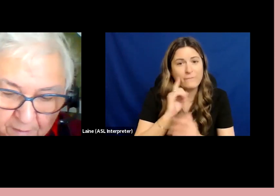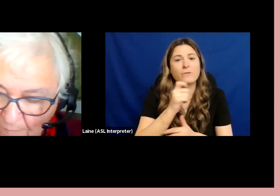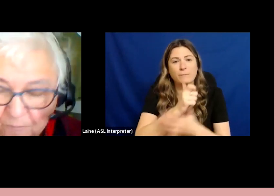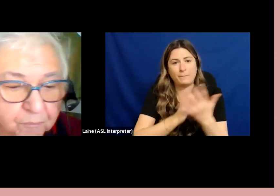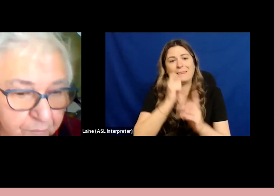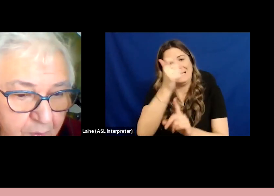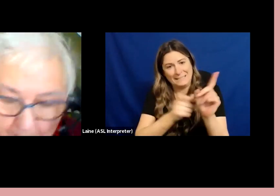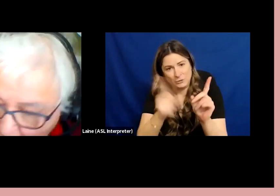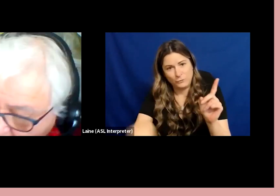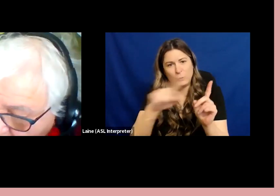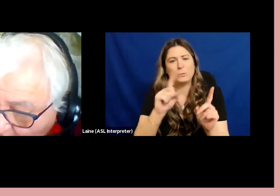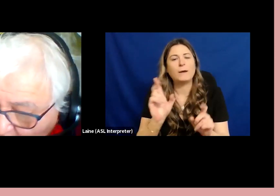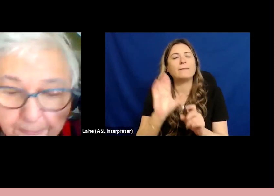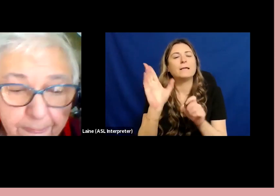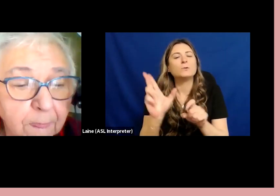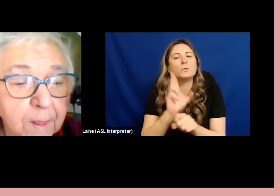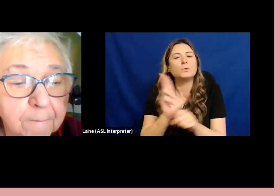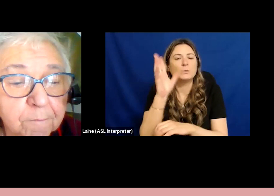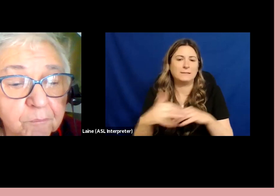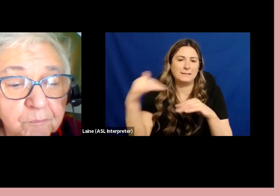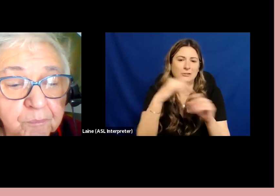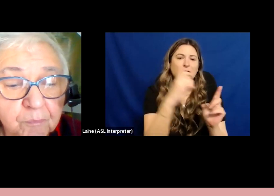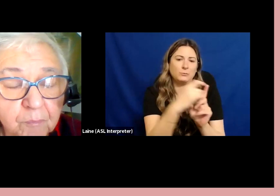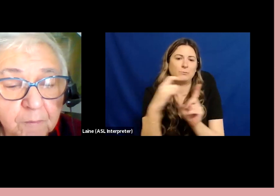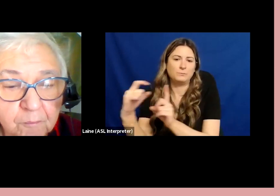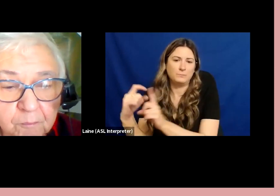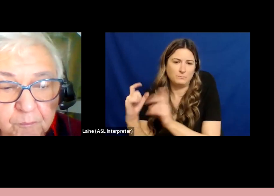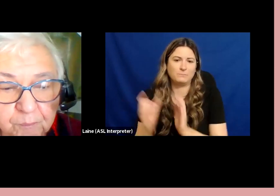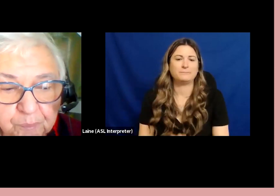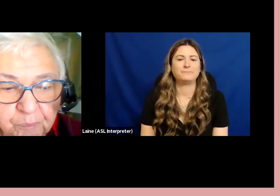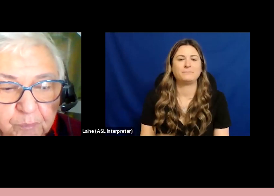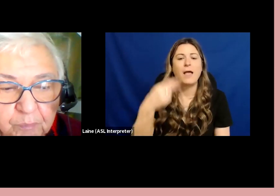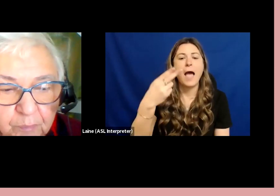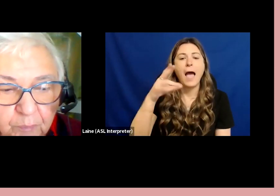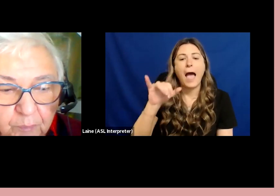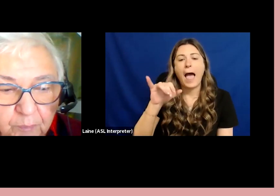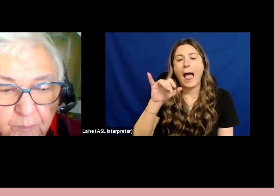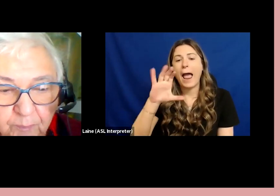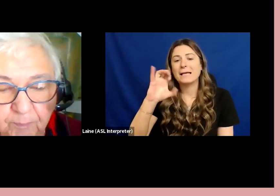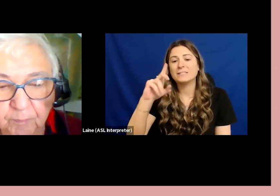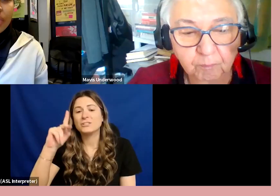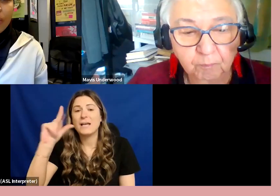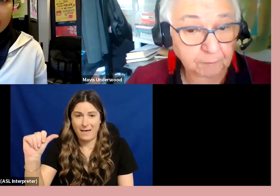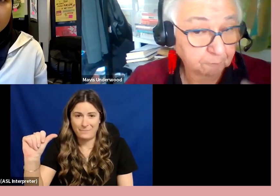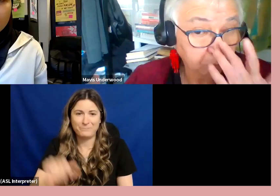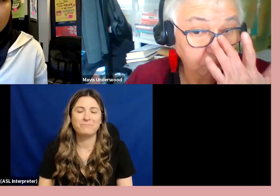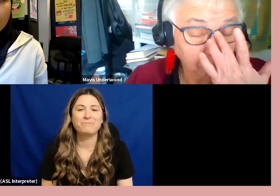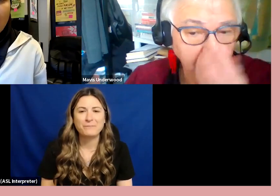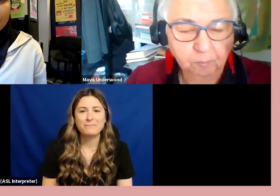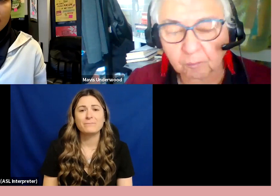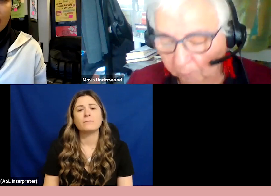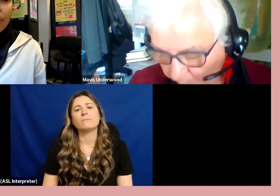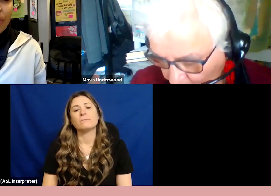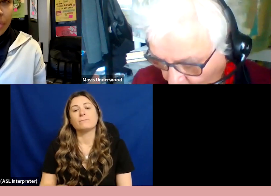you so very much Mavis for those grounding words